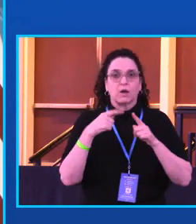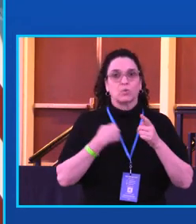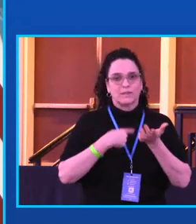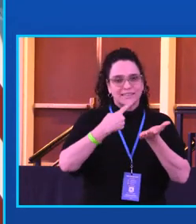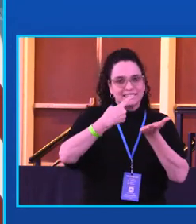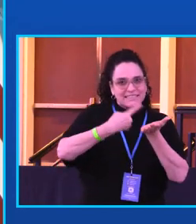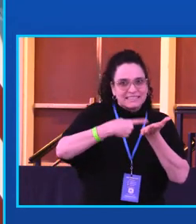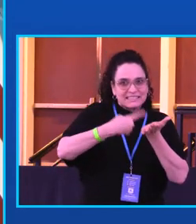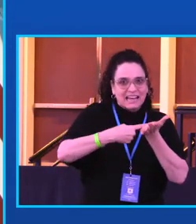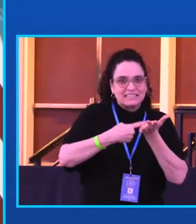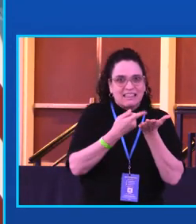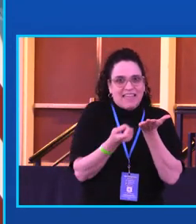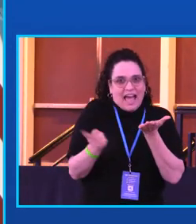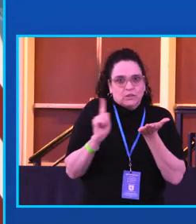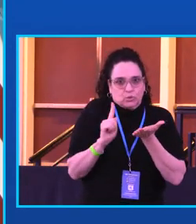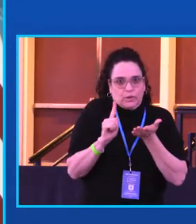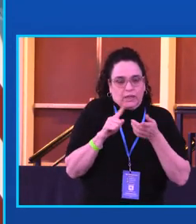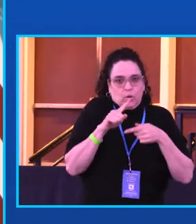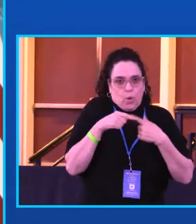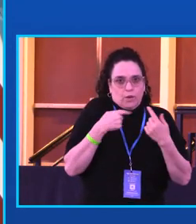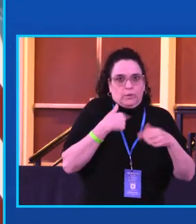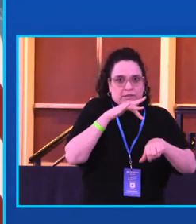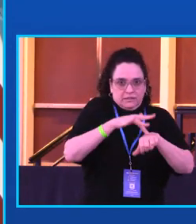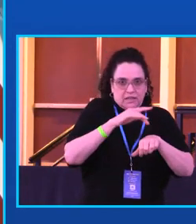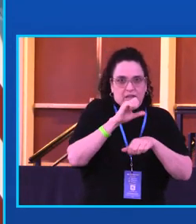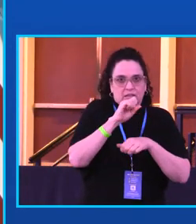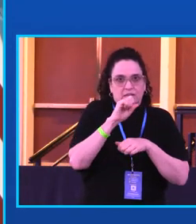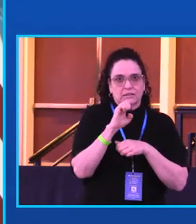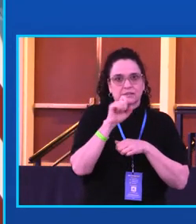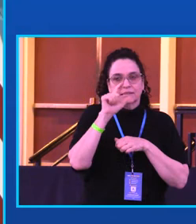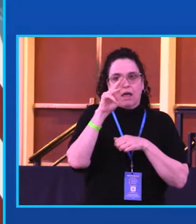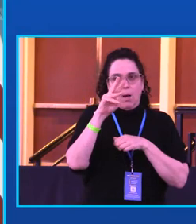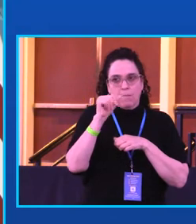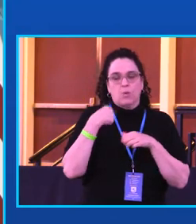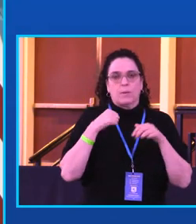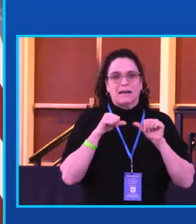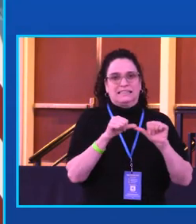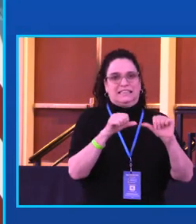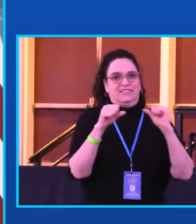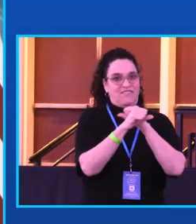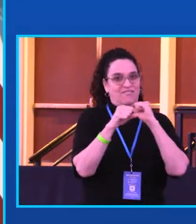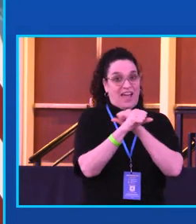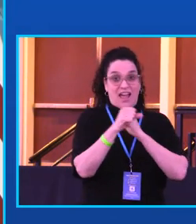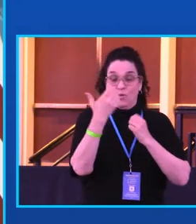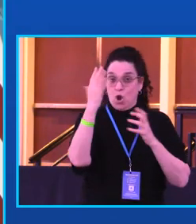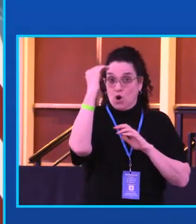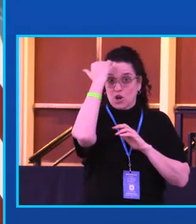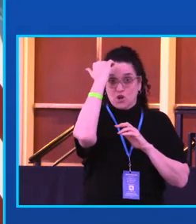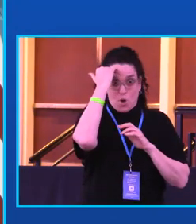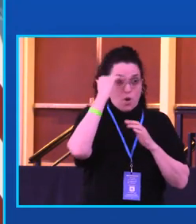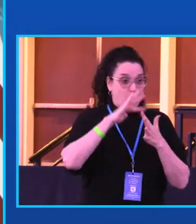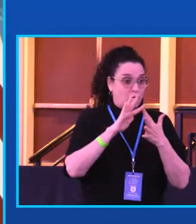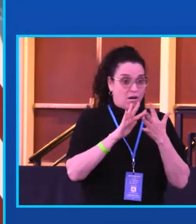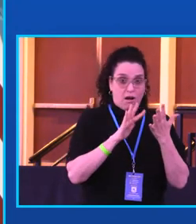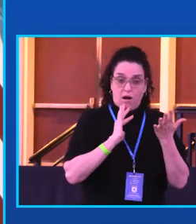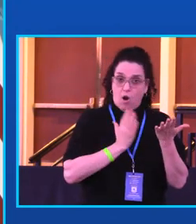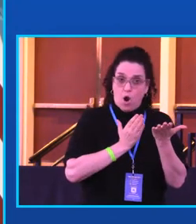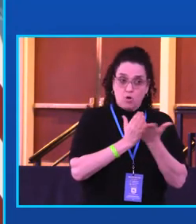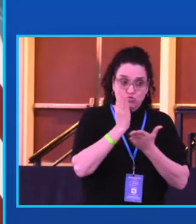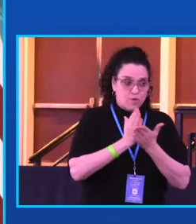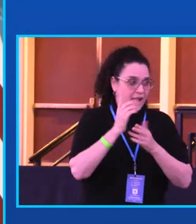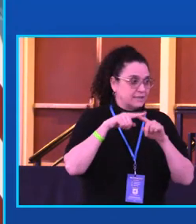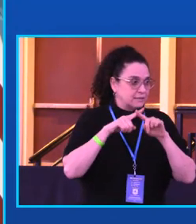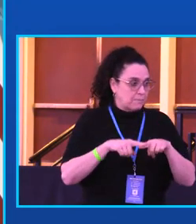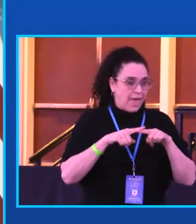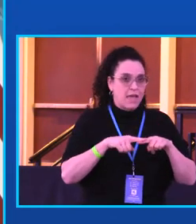Selma, we must fight on, because we know all of our rights and all of our progress depends